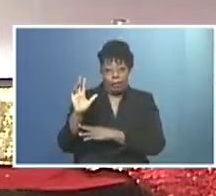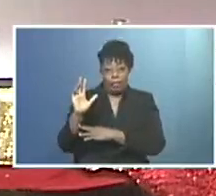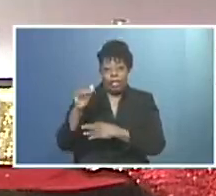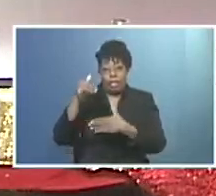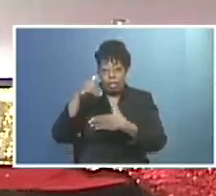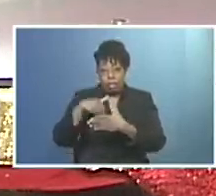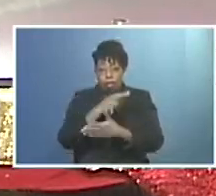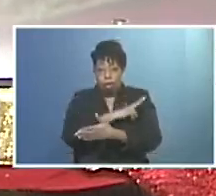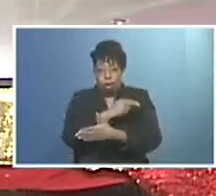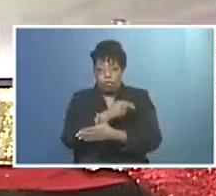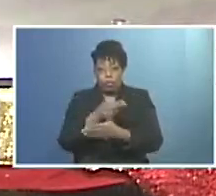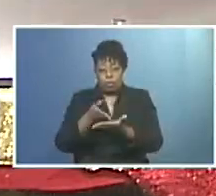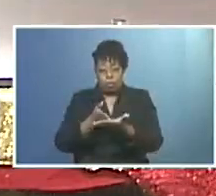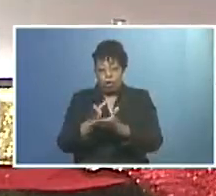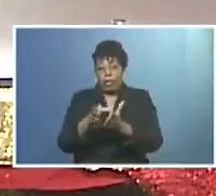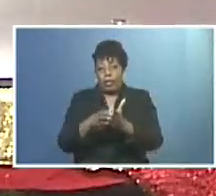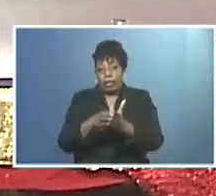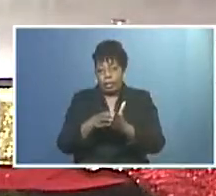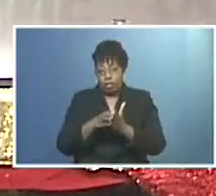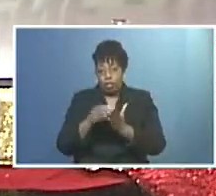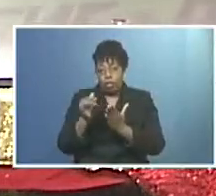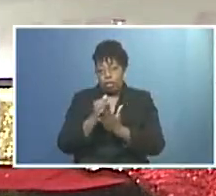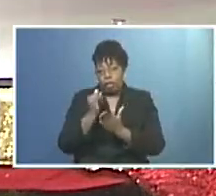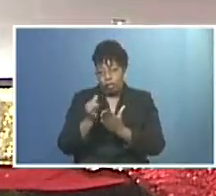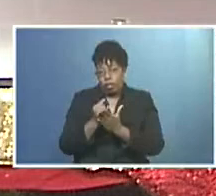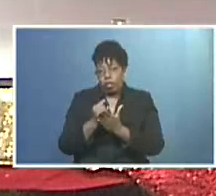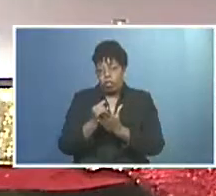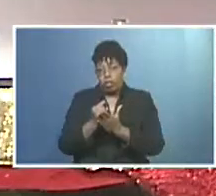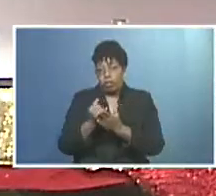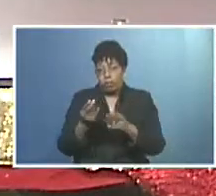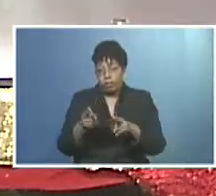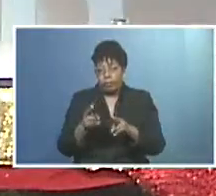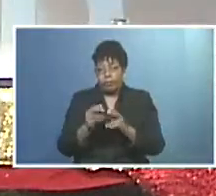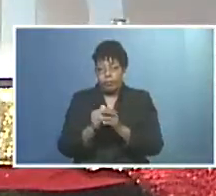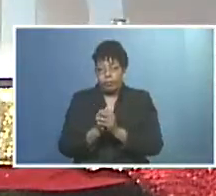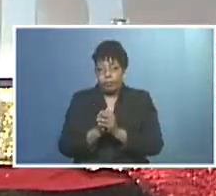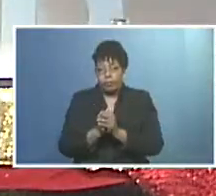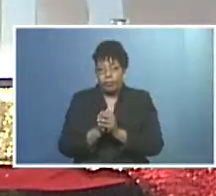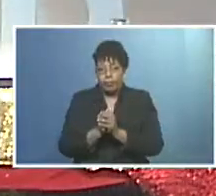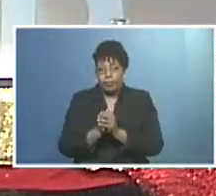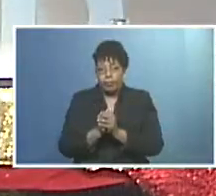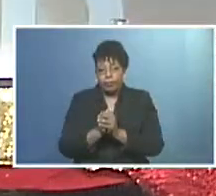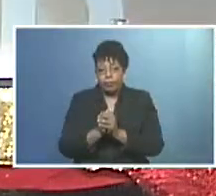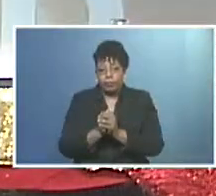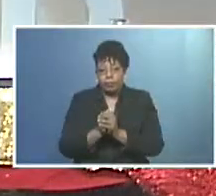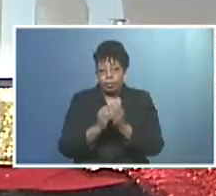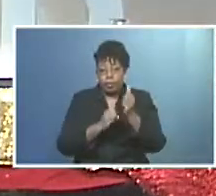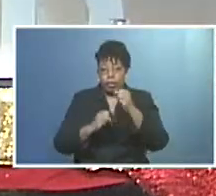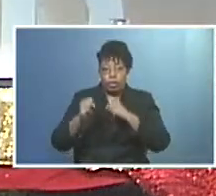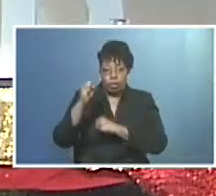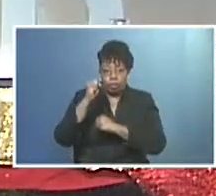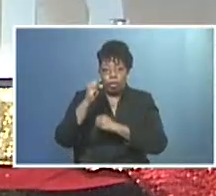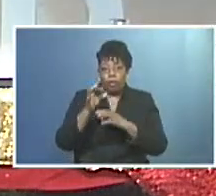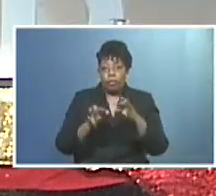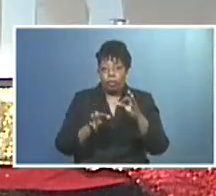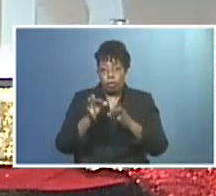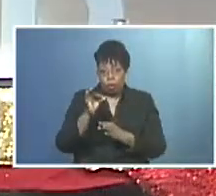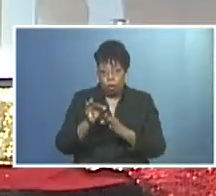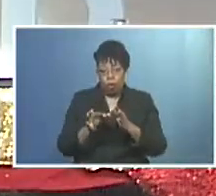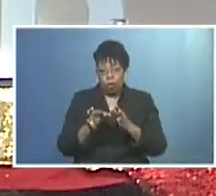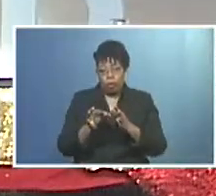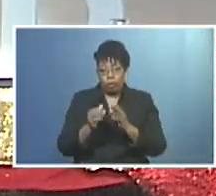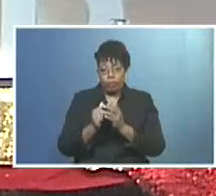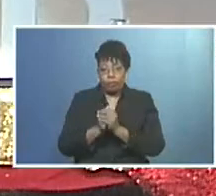stable condition. Investigations into the matter continue. Well, the Supreme Court judge has fined attorney